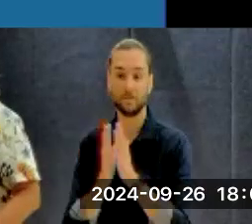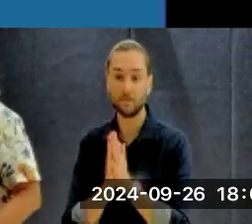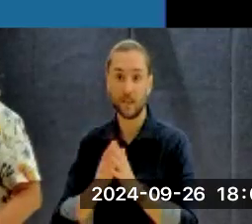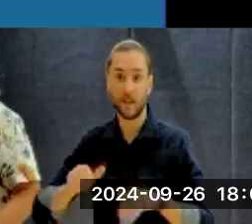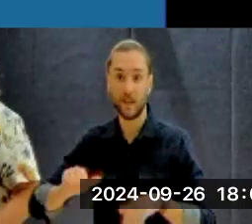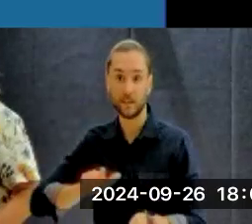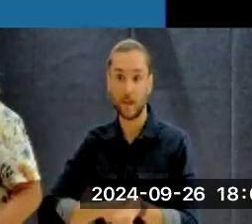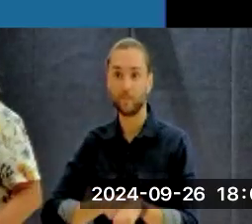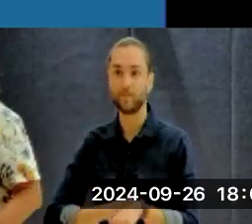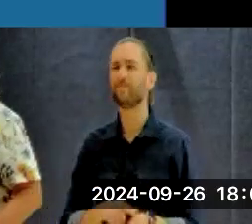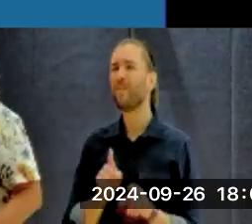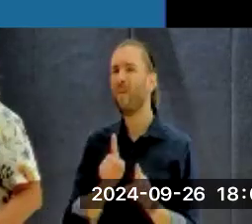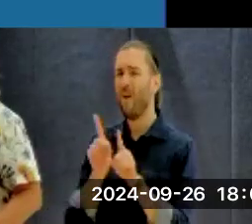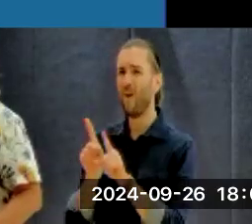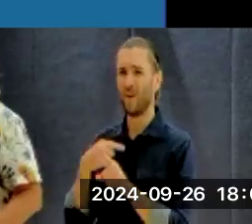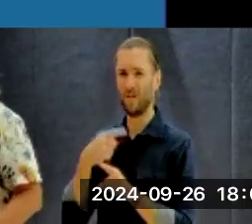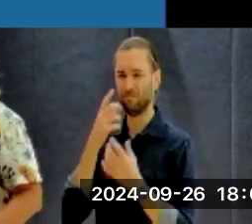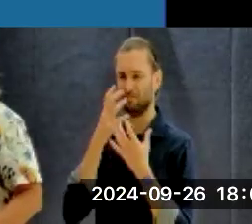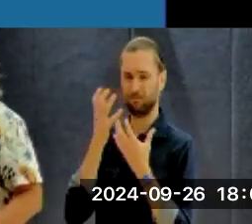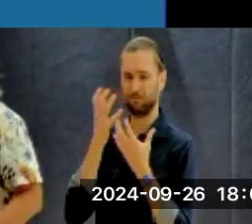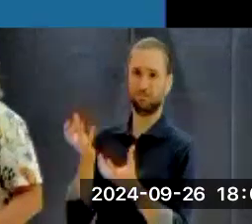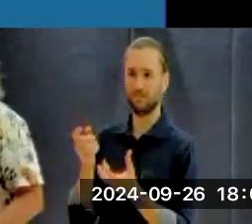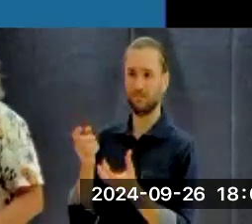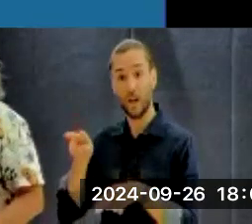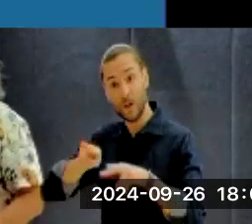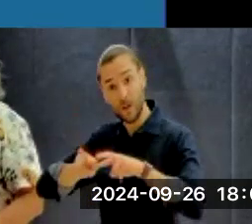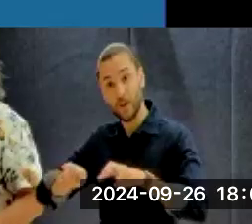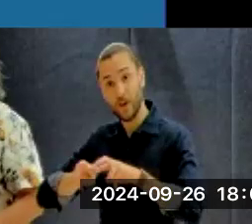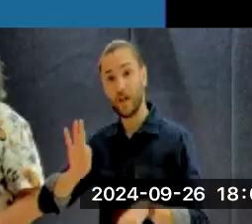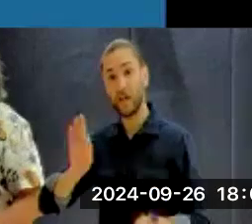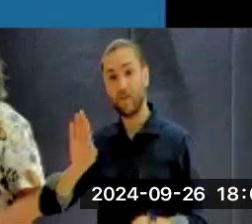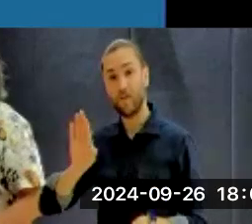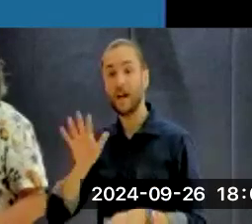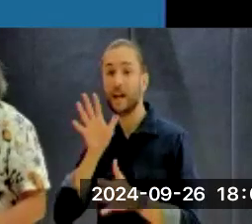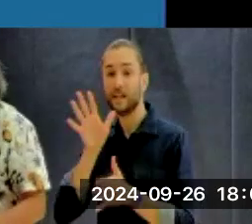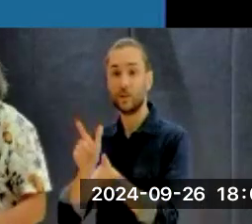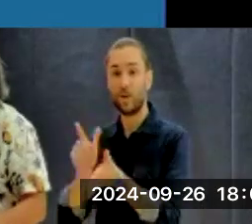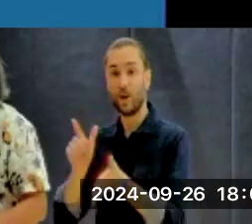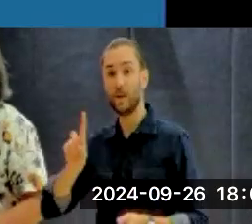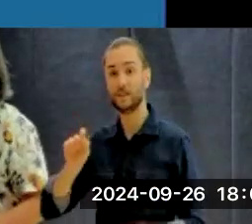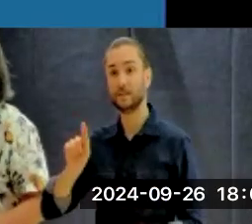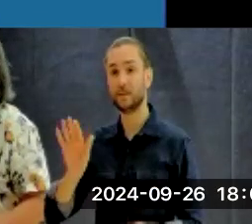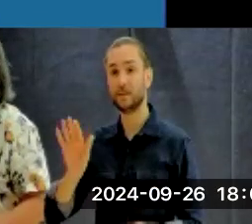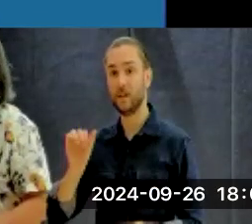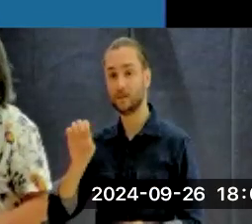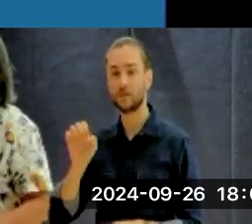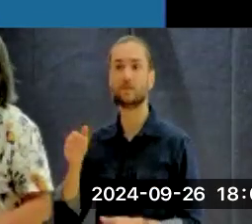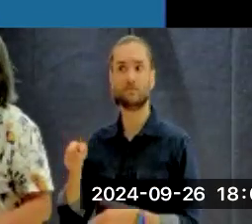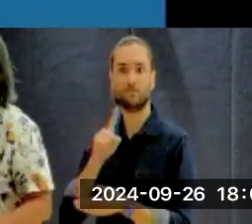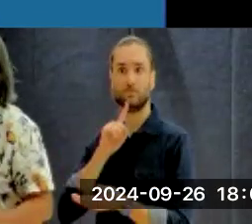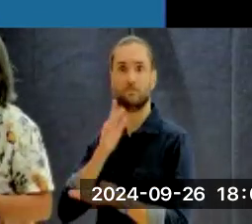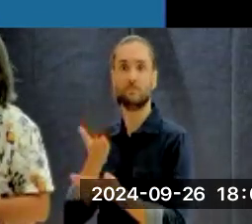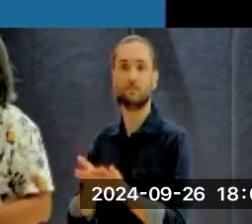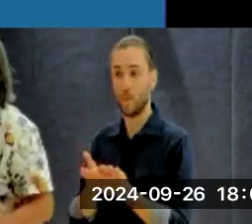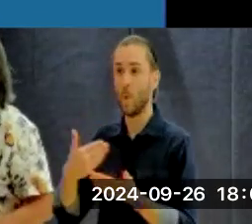really shocked when I looked at the FBI hate crime database to realize that we exhibited a huge spike